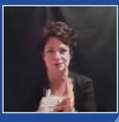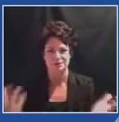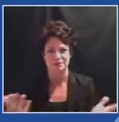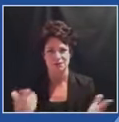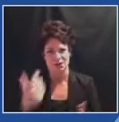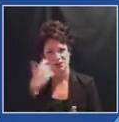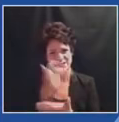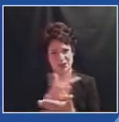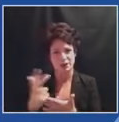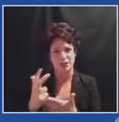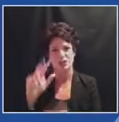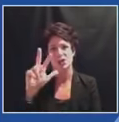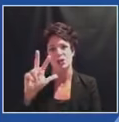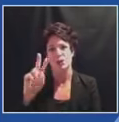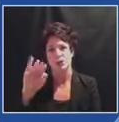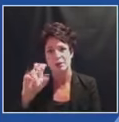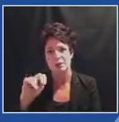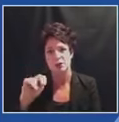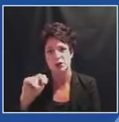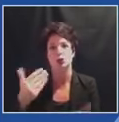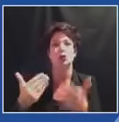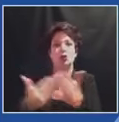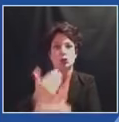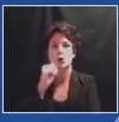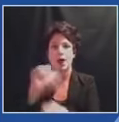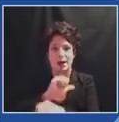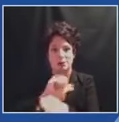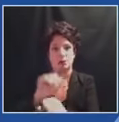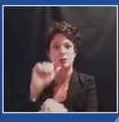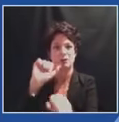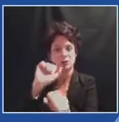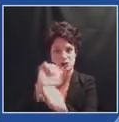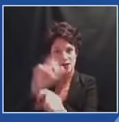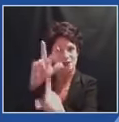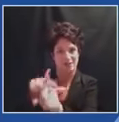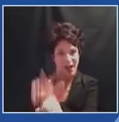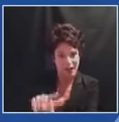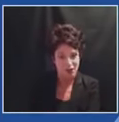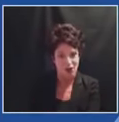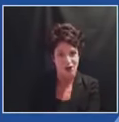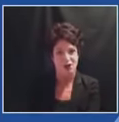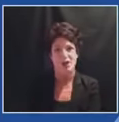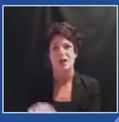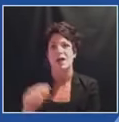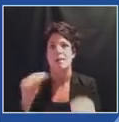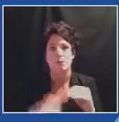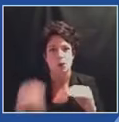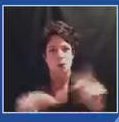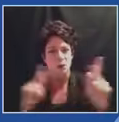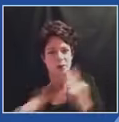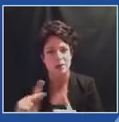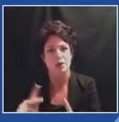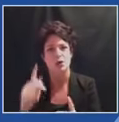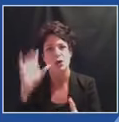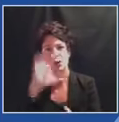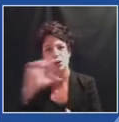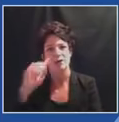3 million new unemployment filings and another 1.7 million people seeking pandemic unemployment insurance.